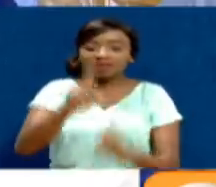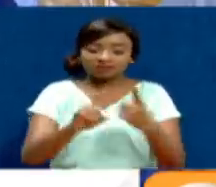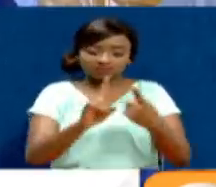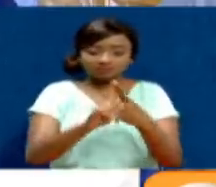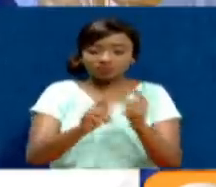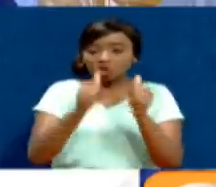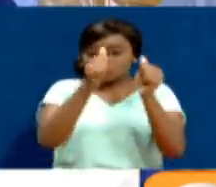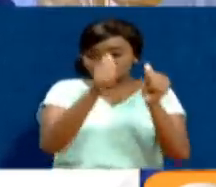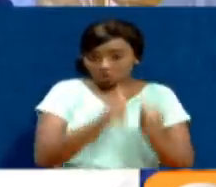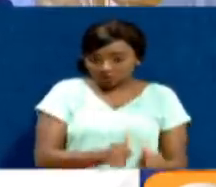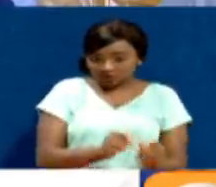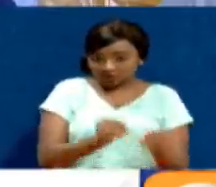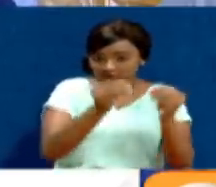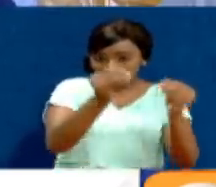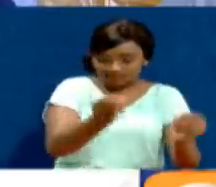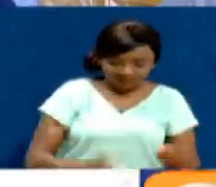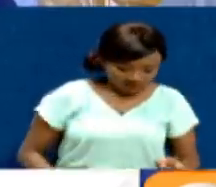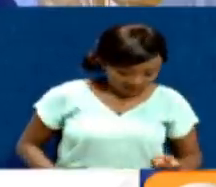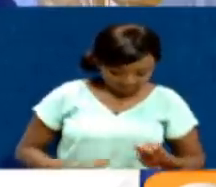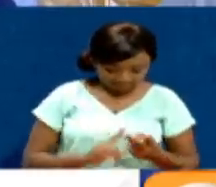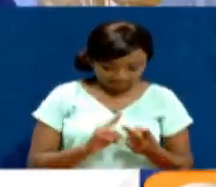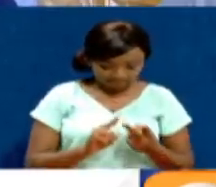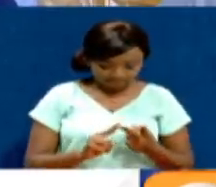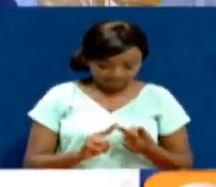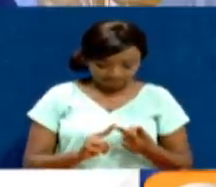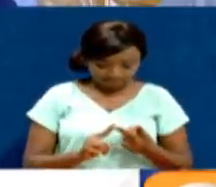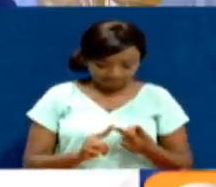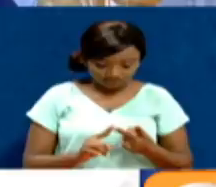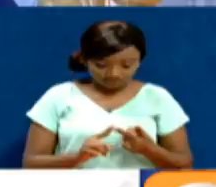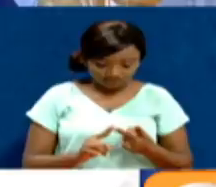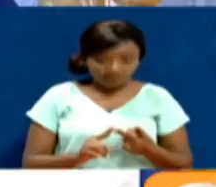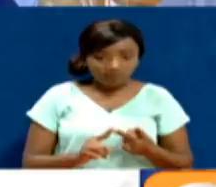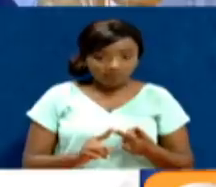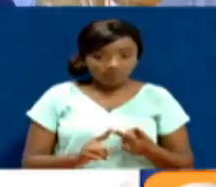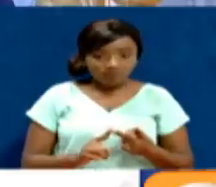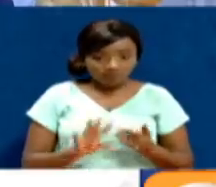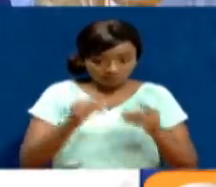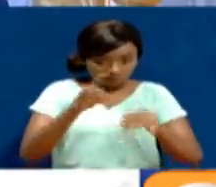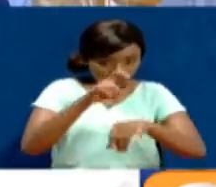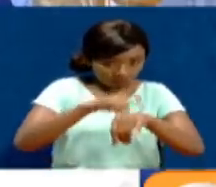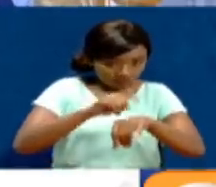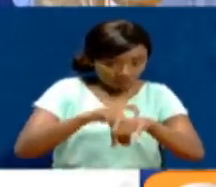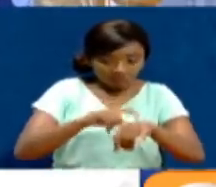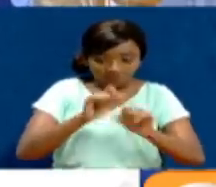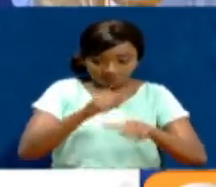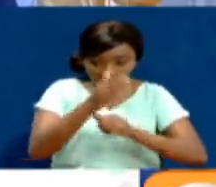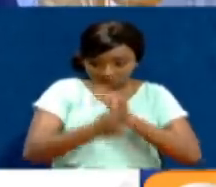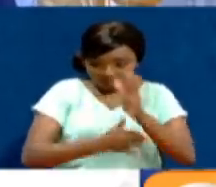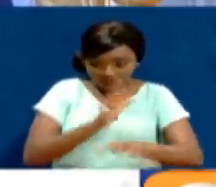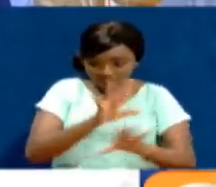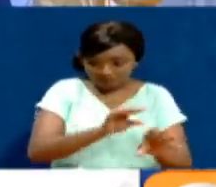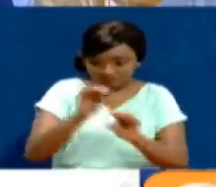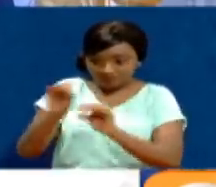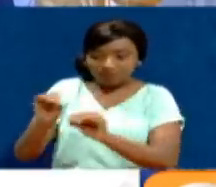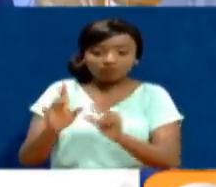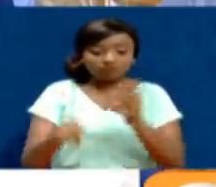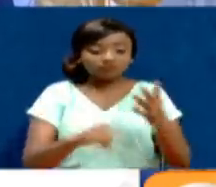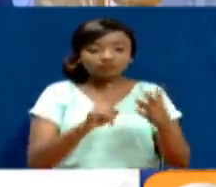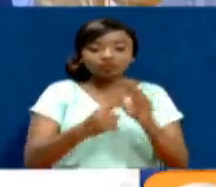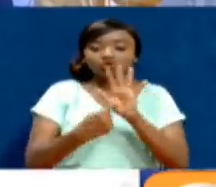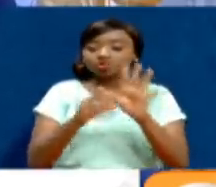give notice to those particular squatters, traders, wapewe time, wajiondoe. We show them where to